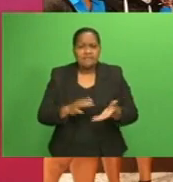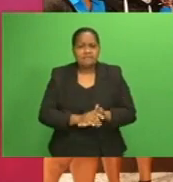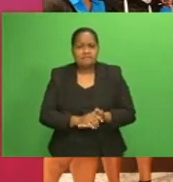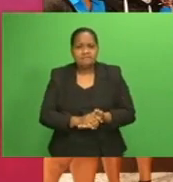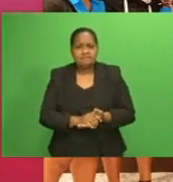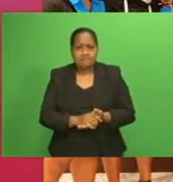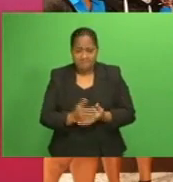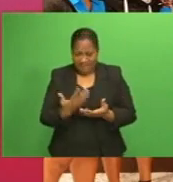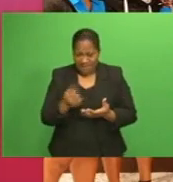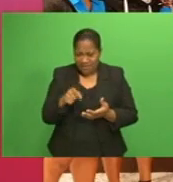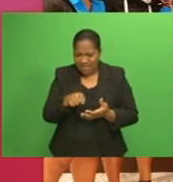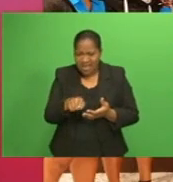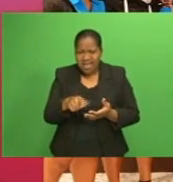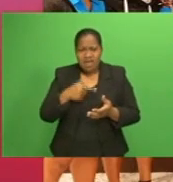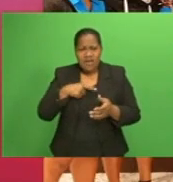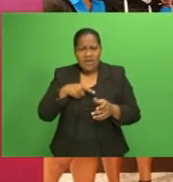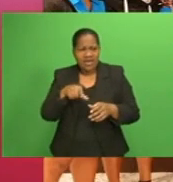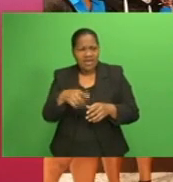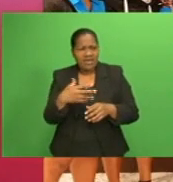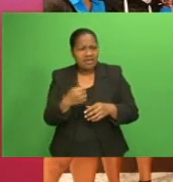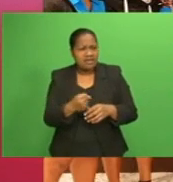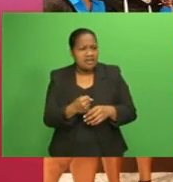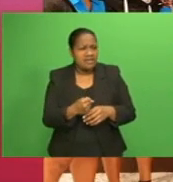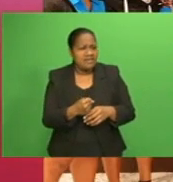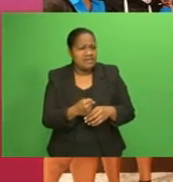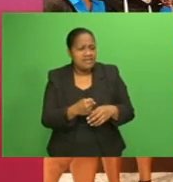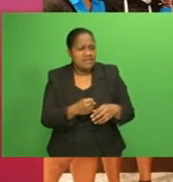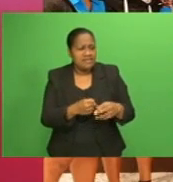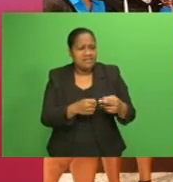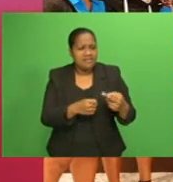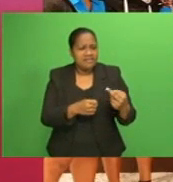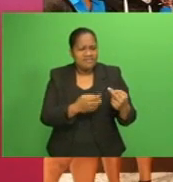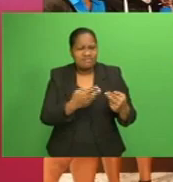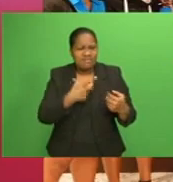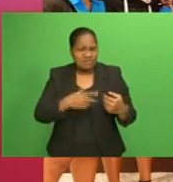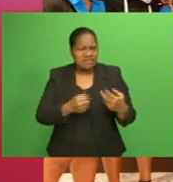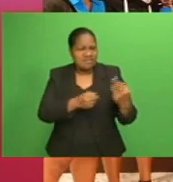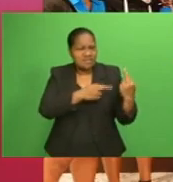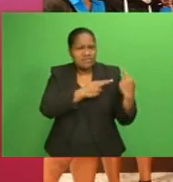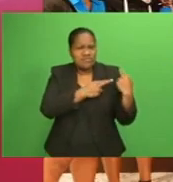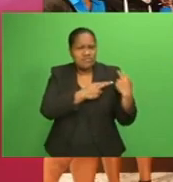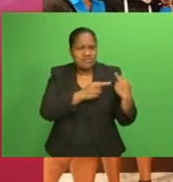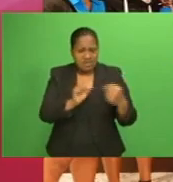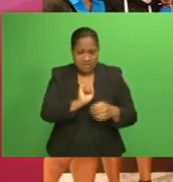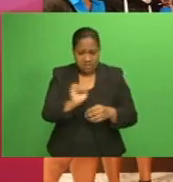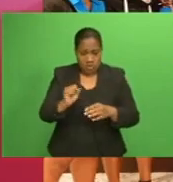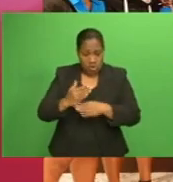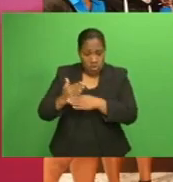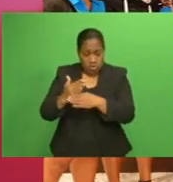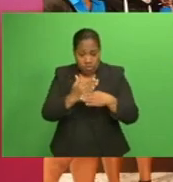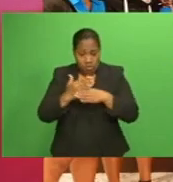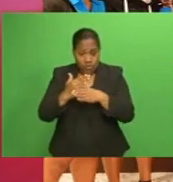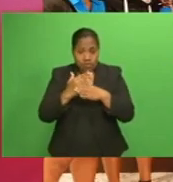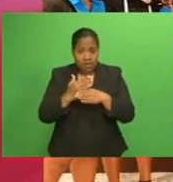because we're hosting the World Youth Cup, if it does go ahead next year, there are technical areas